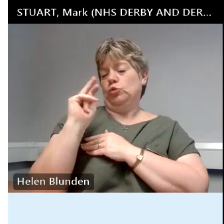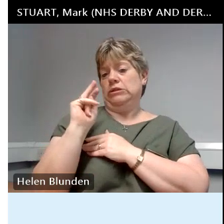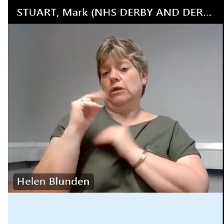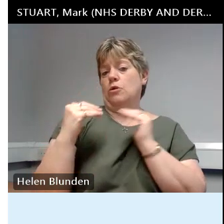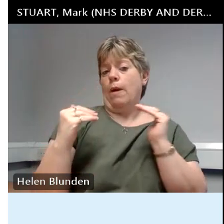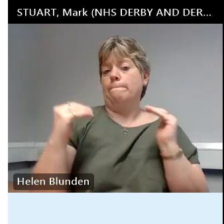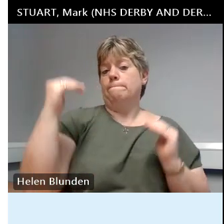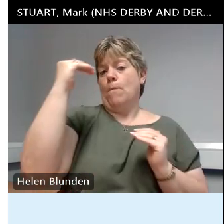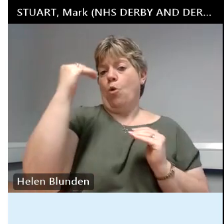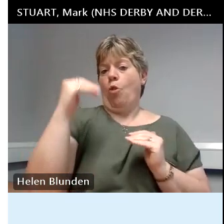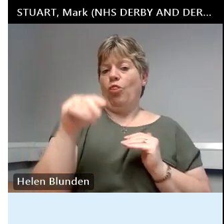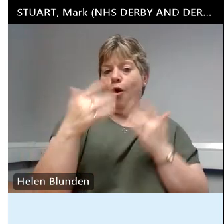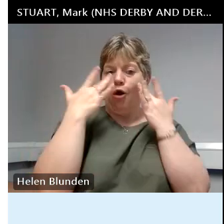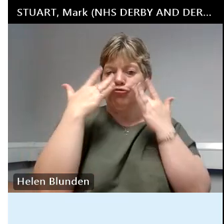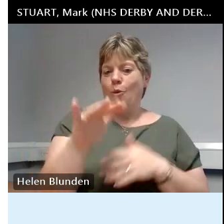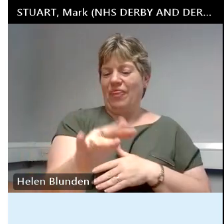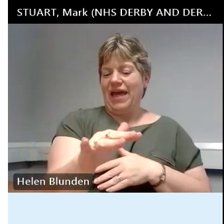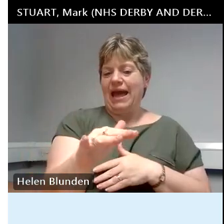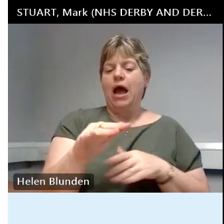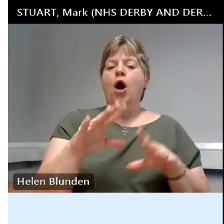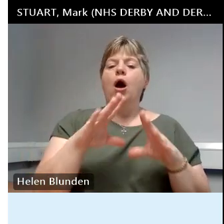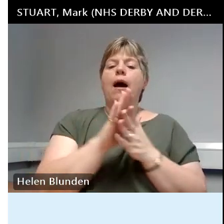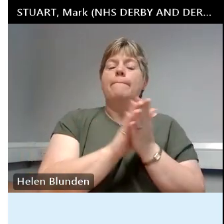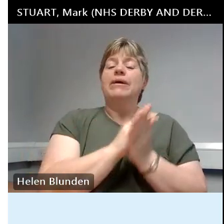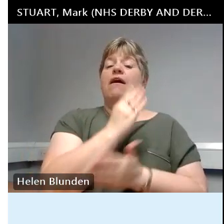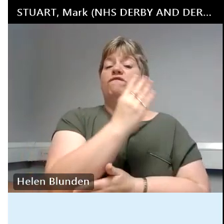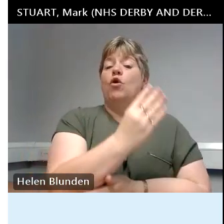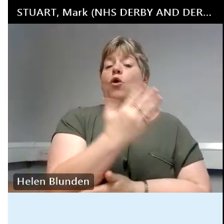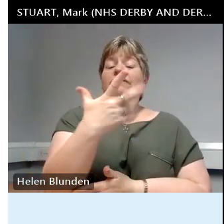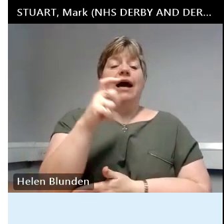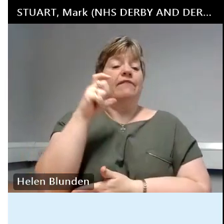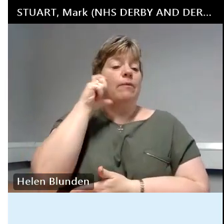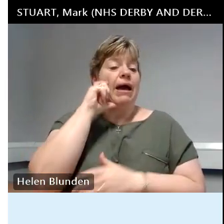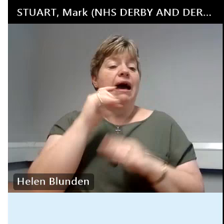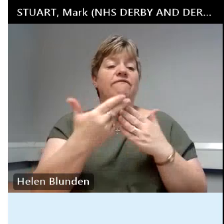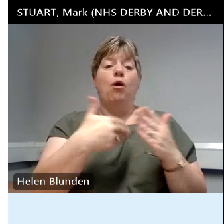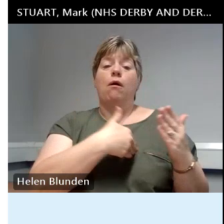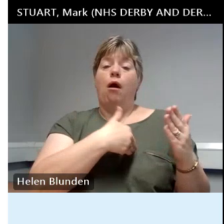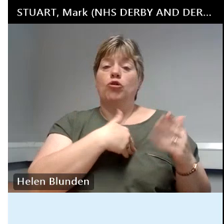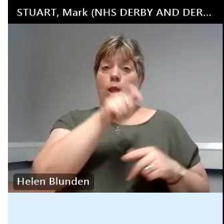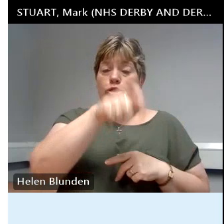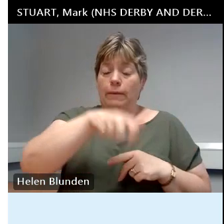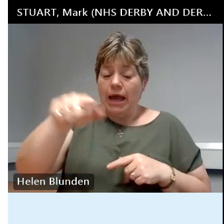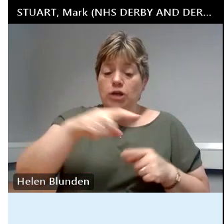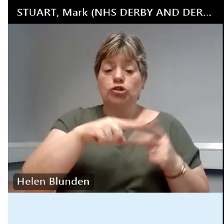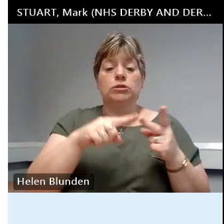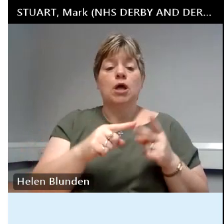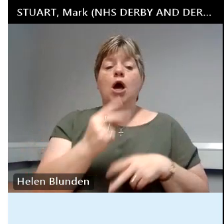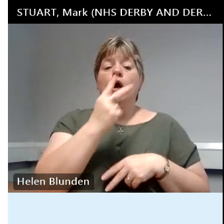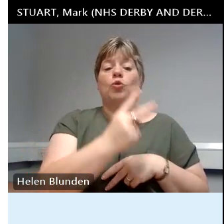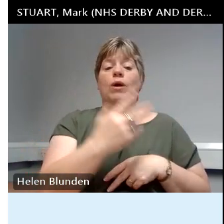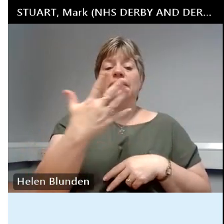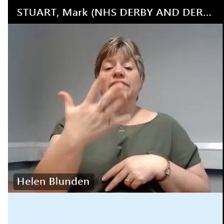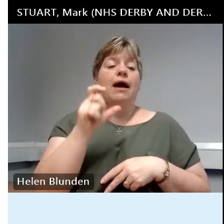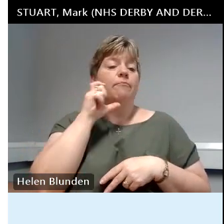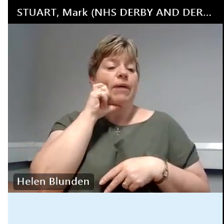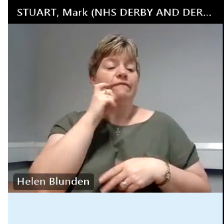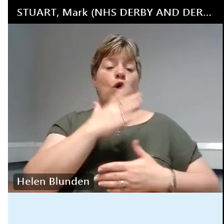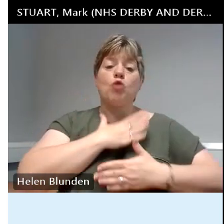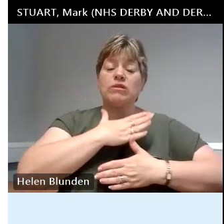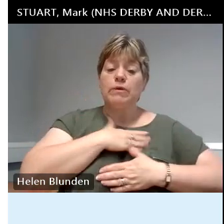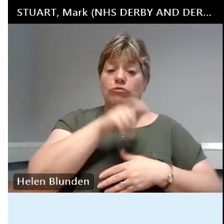what is in this slide. So there's 45 beds for cardiology patients, there's 25 for respiratory